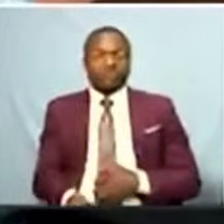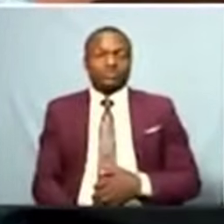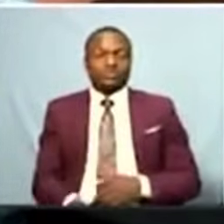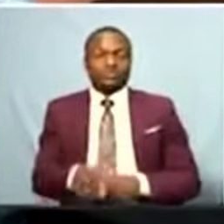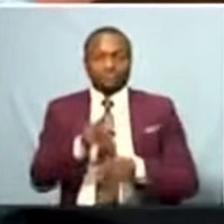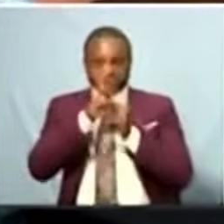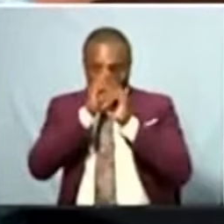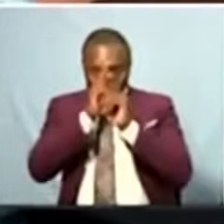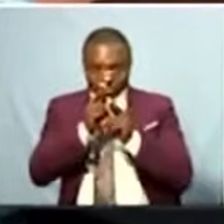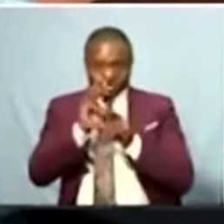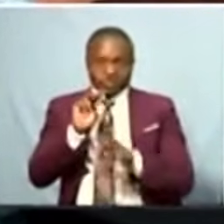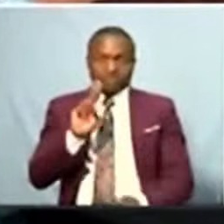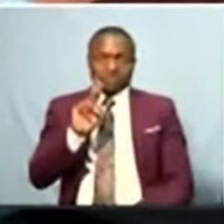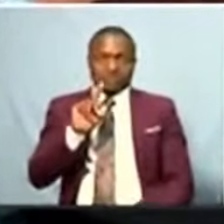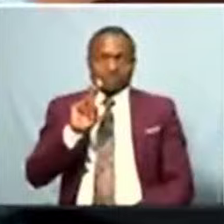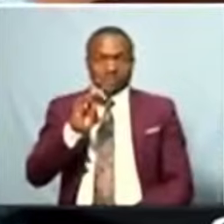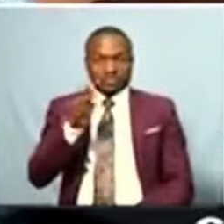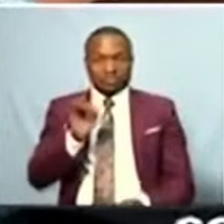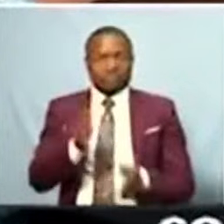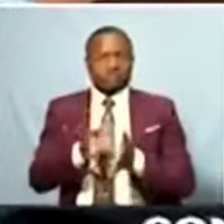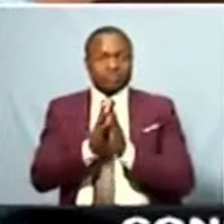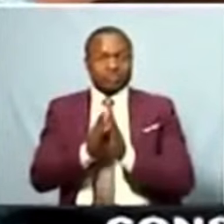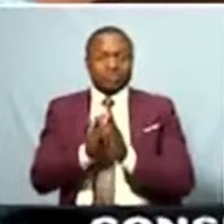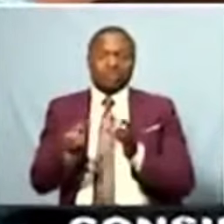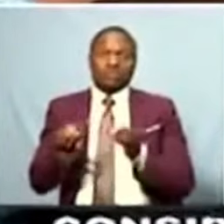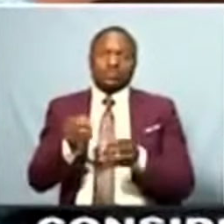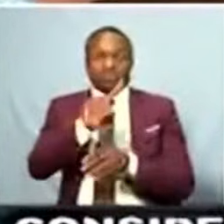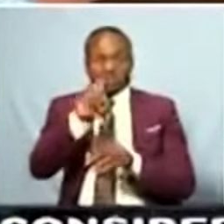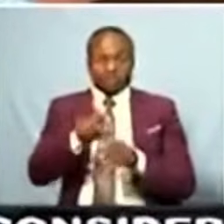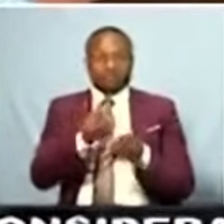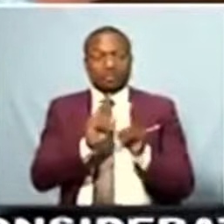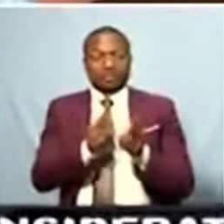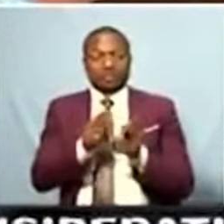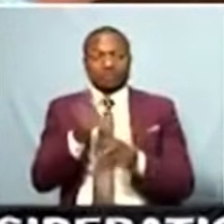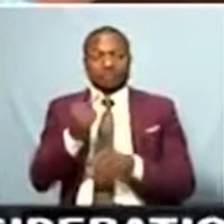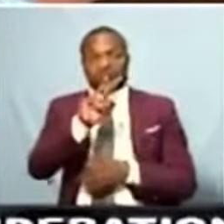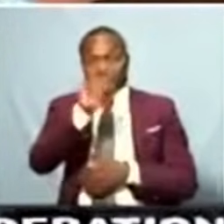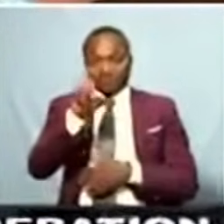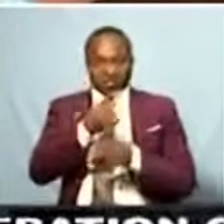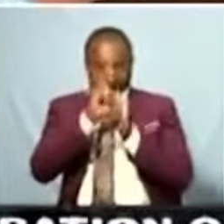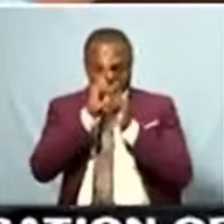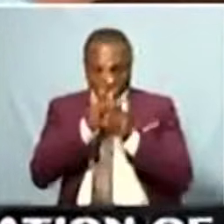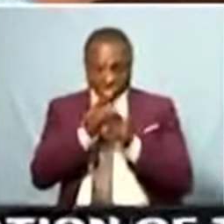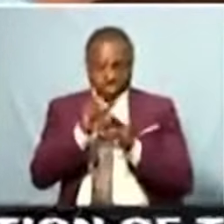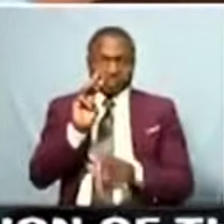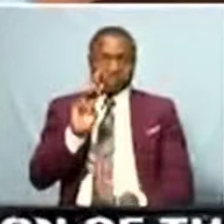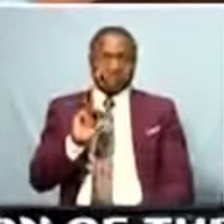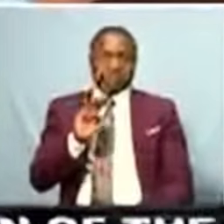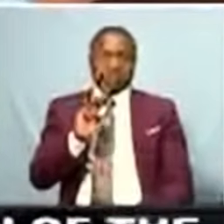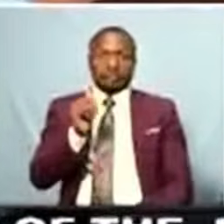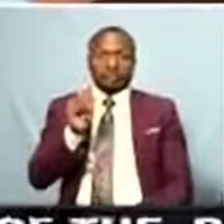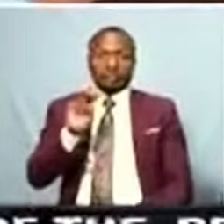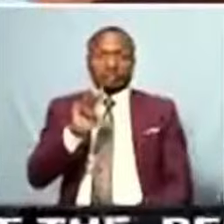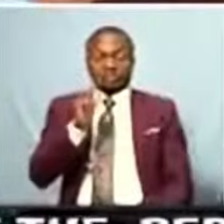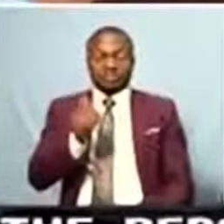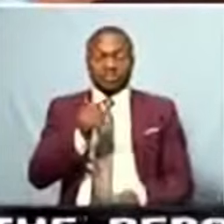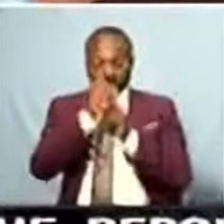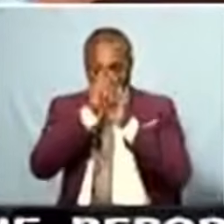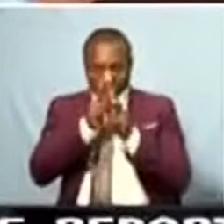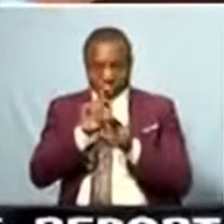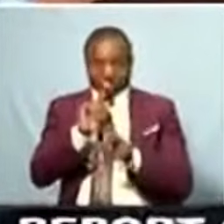Honorable Mkumbi asked his question. Please address those 2 questions. Then Honorable Mwamba, you ask, and Honorable